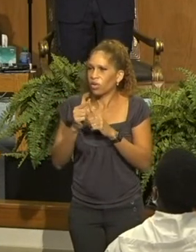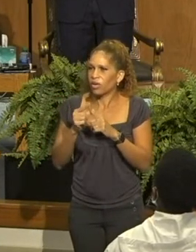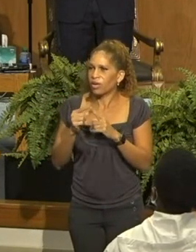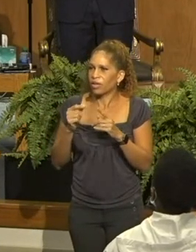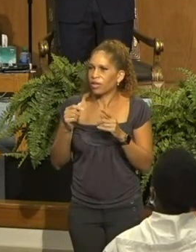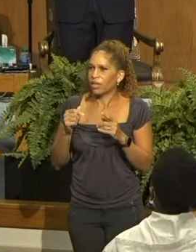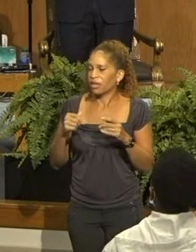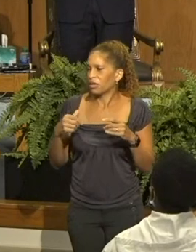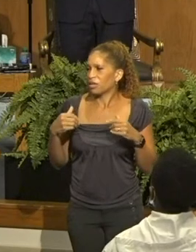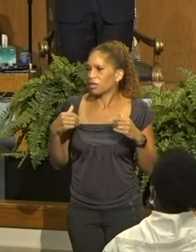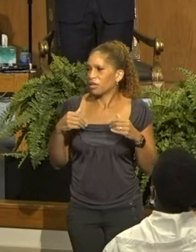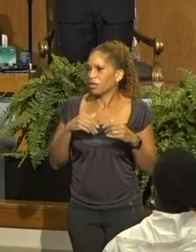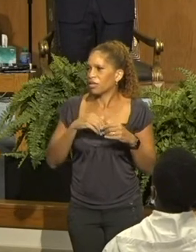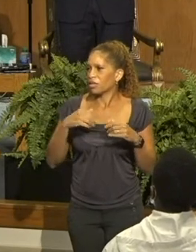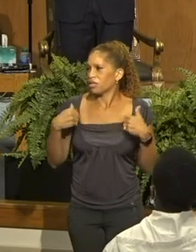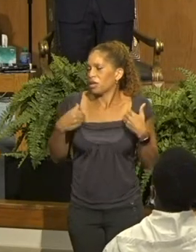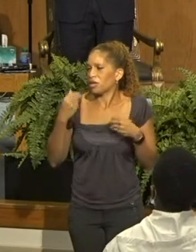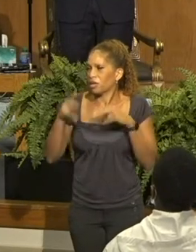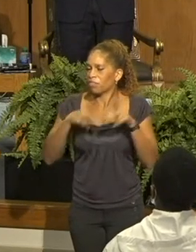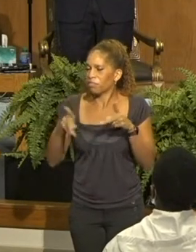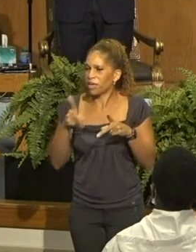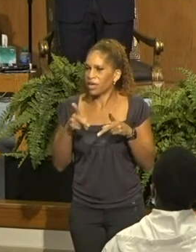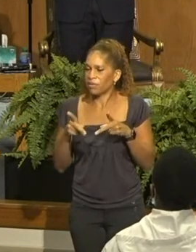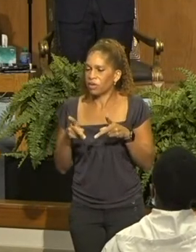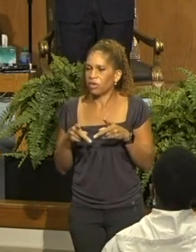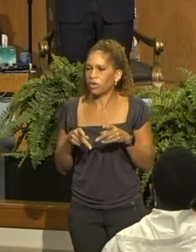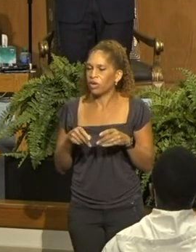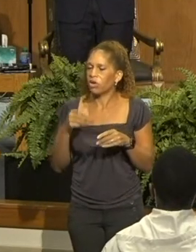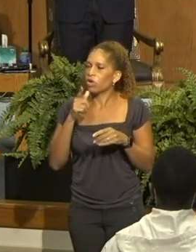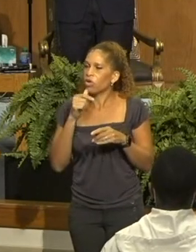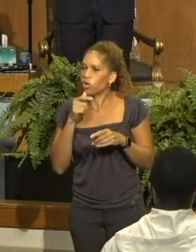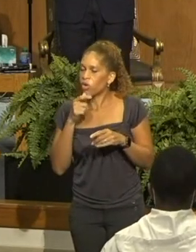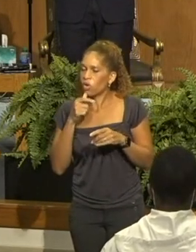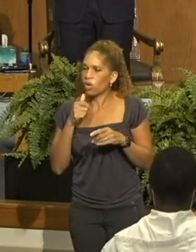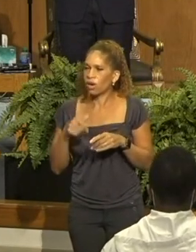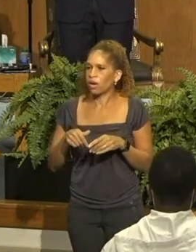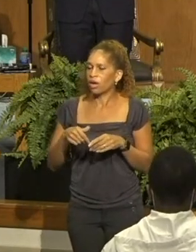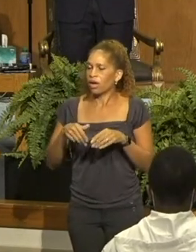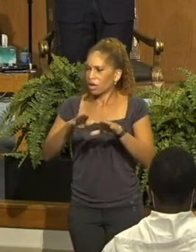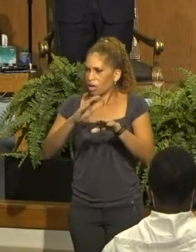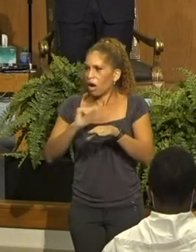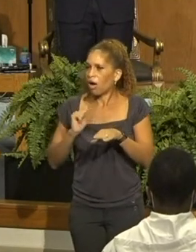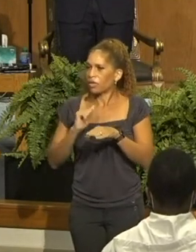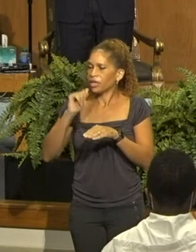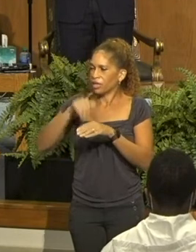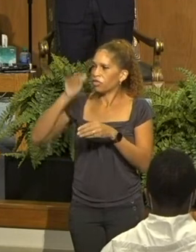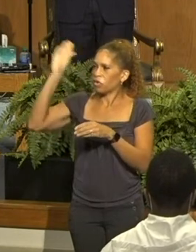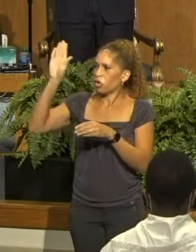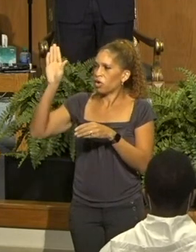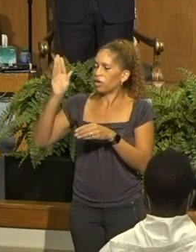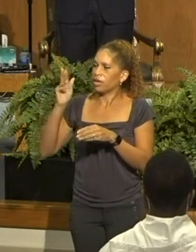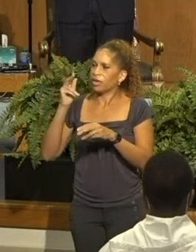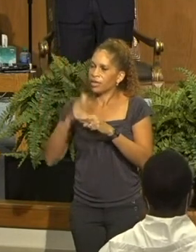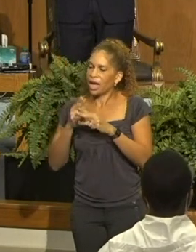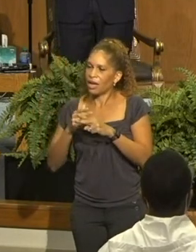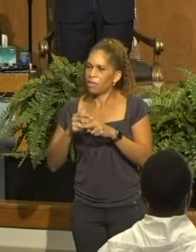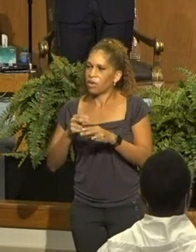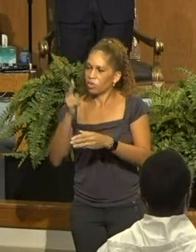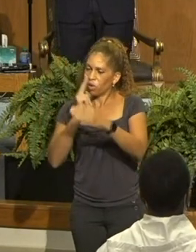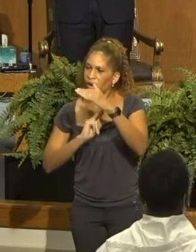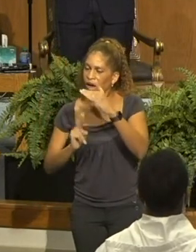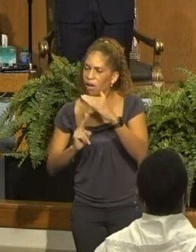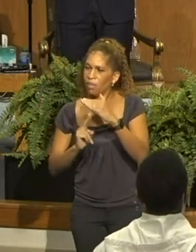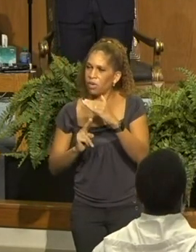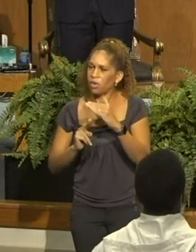your people who are called by your name would humble themselves and pray and seek your face and turn from their